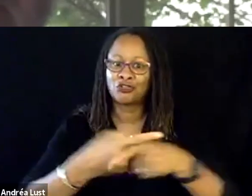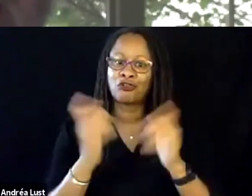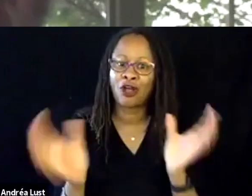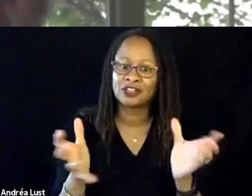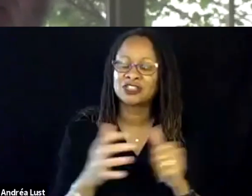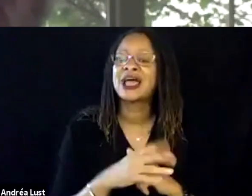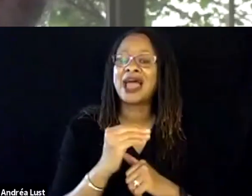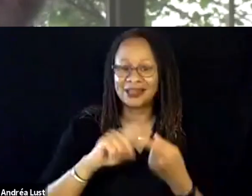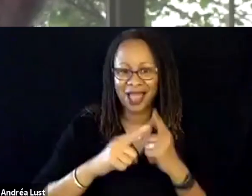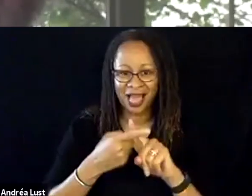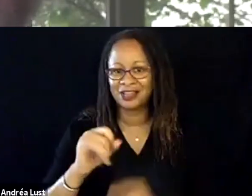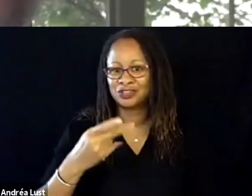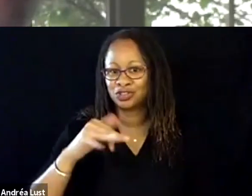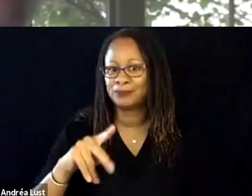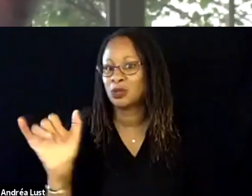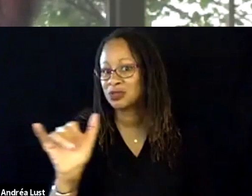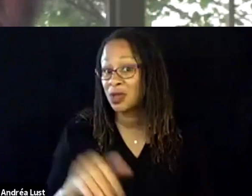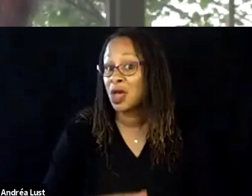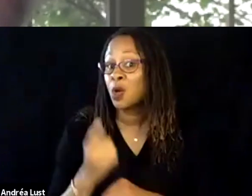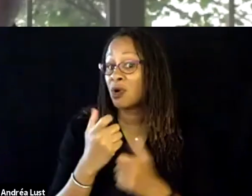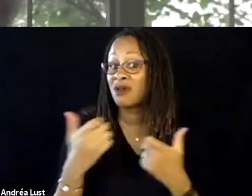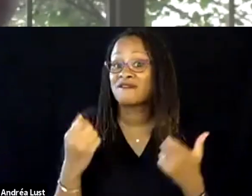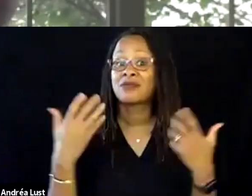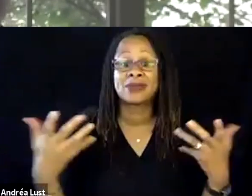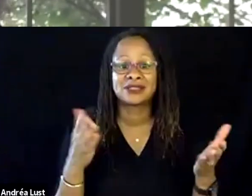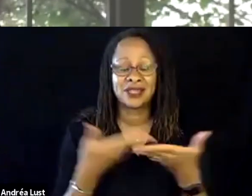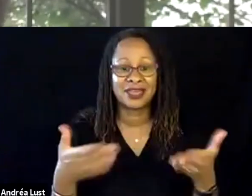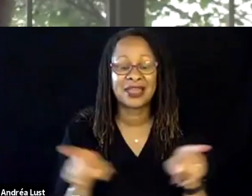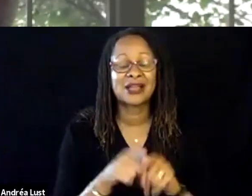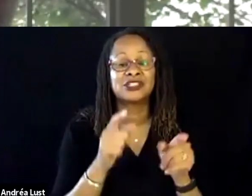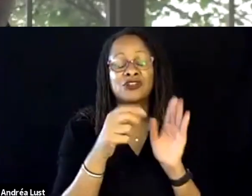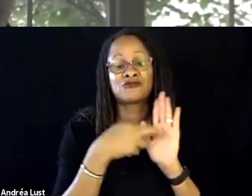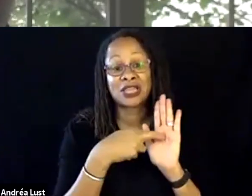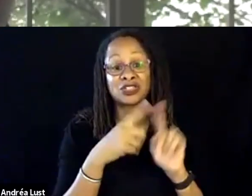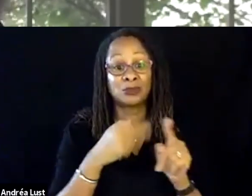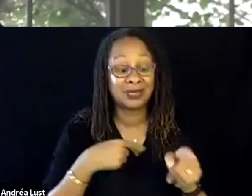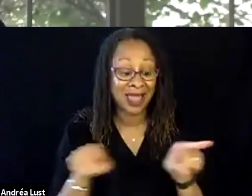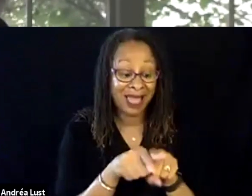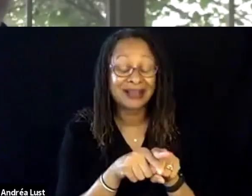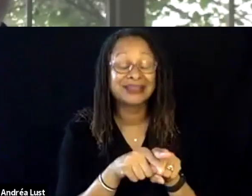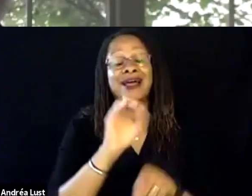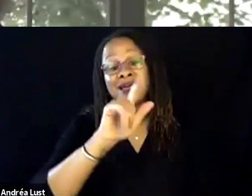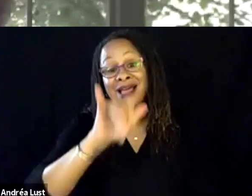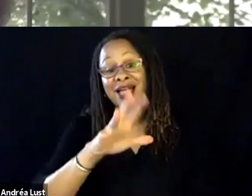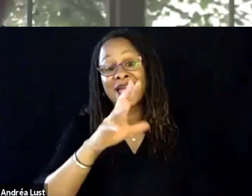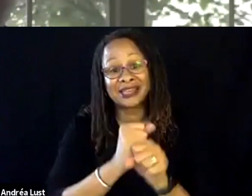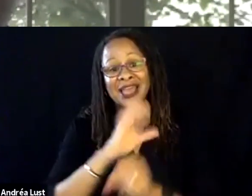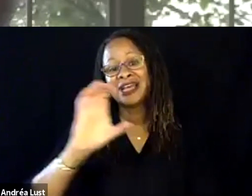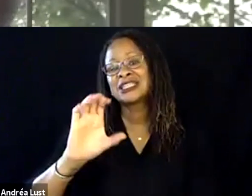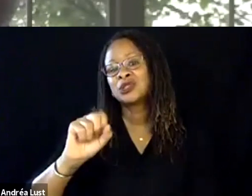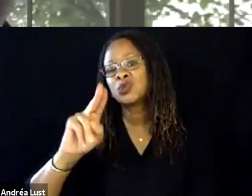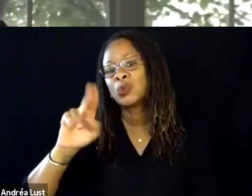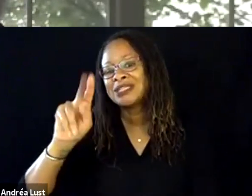allyship. And one of the biggest things that, you know, as it relates to me being an ally, but ultimately getting these C-suite leaders to be